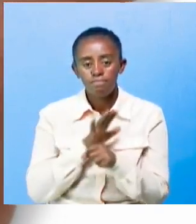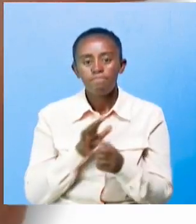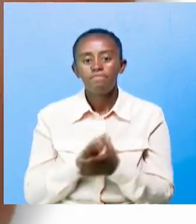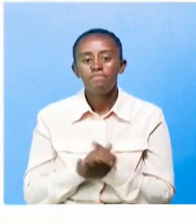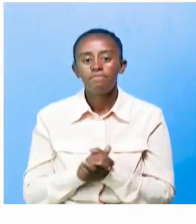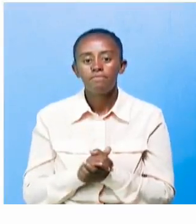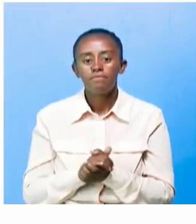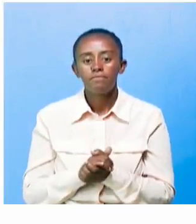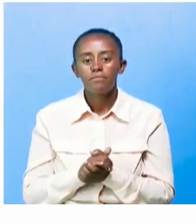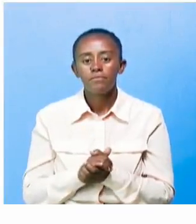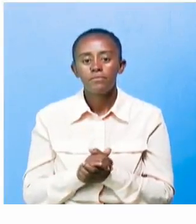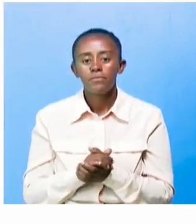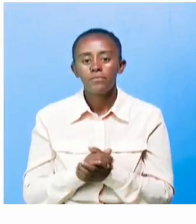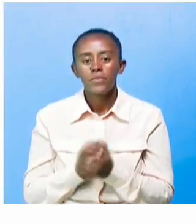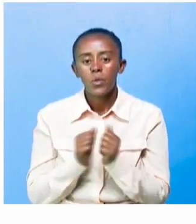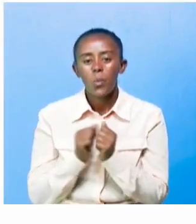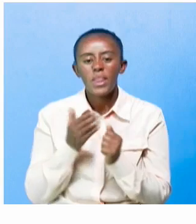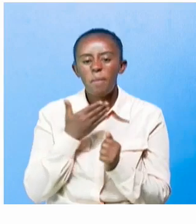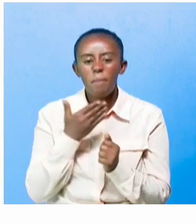with the best